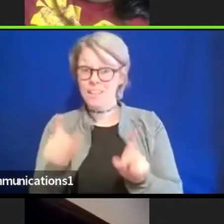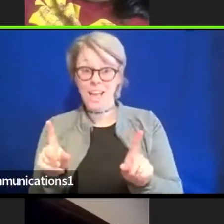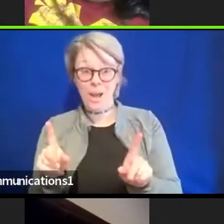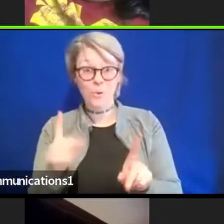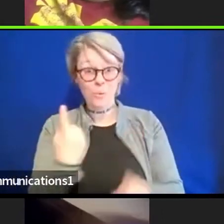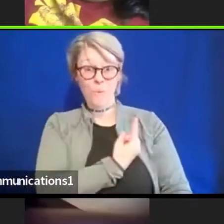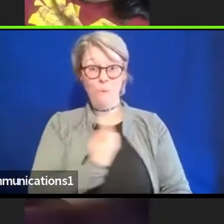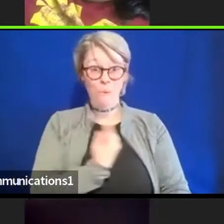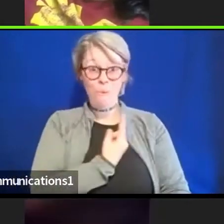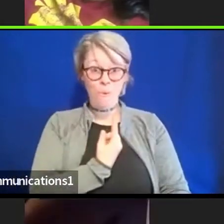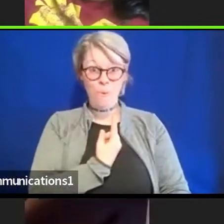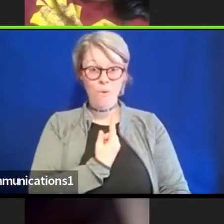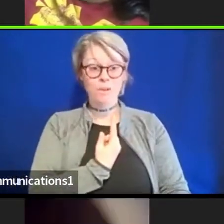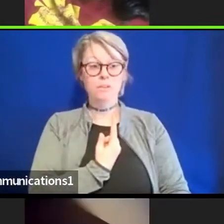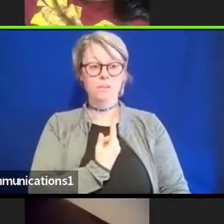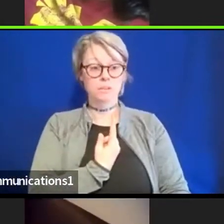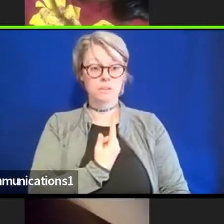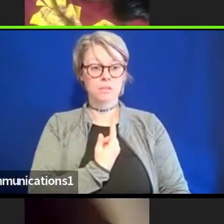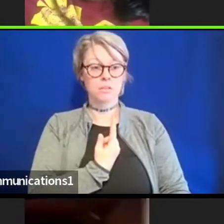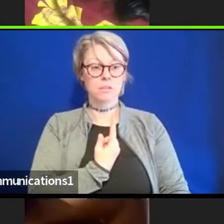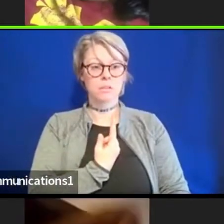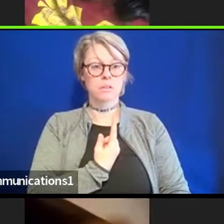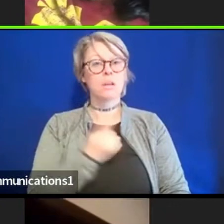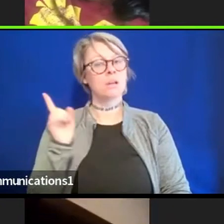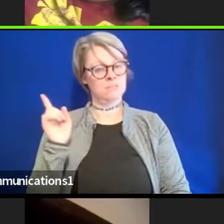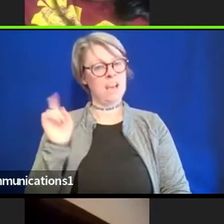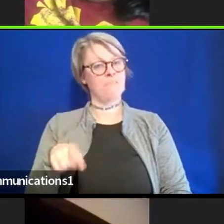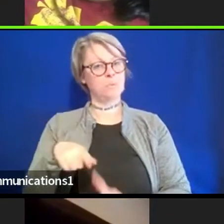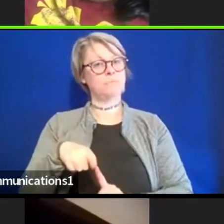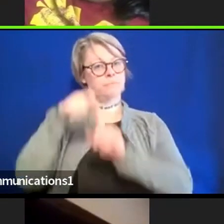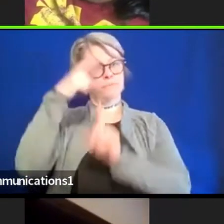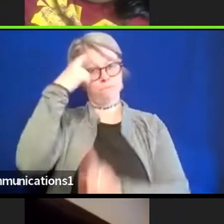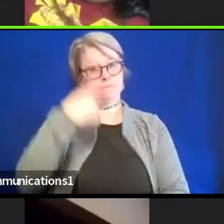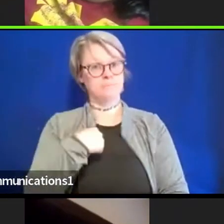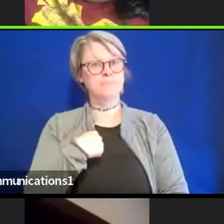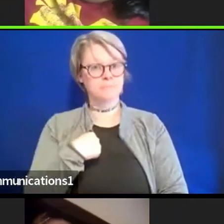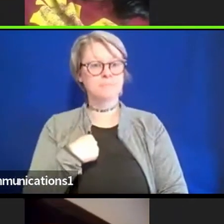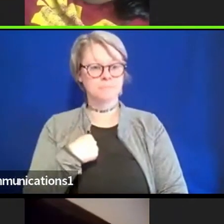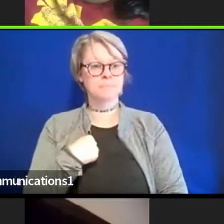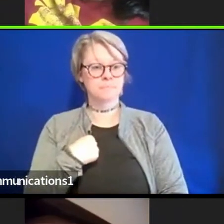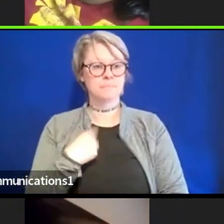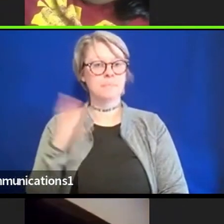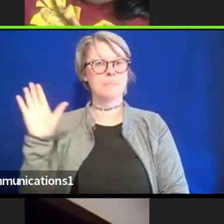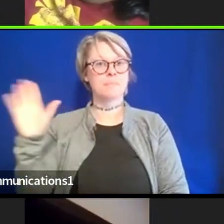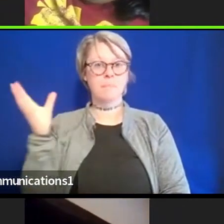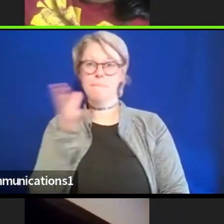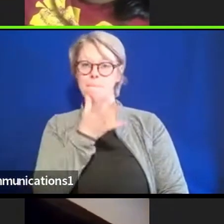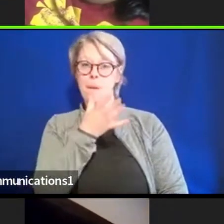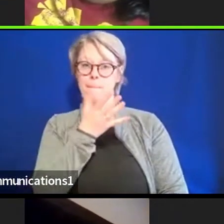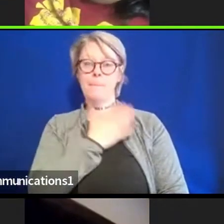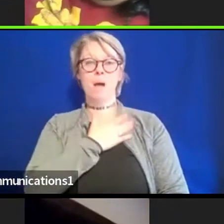visitors, they would have to make an exception, because she is my